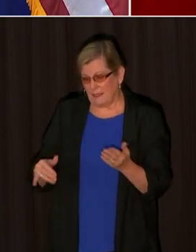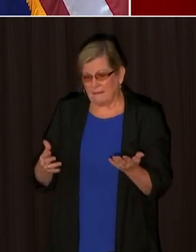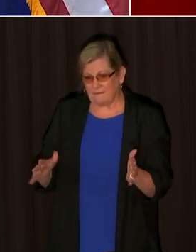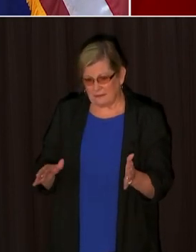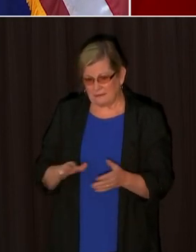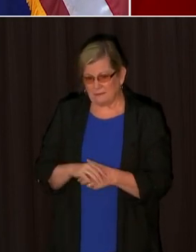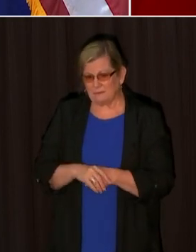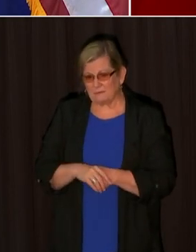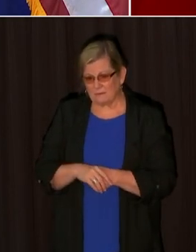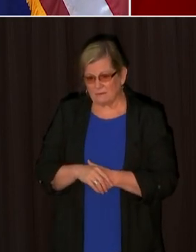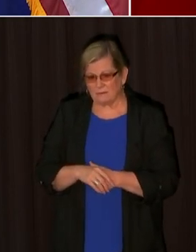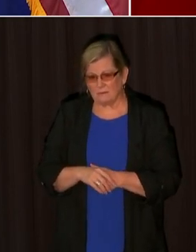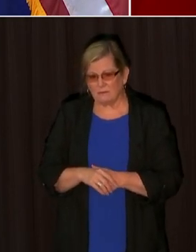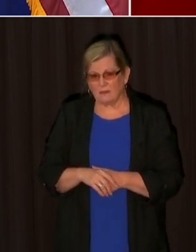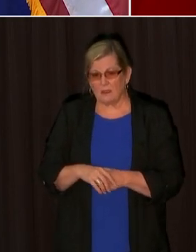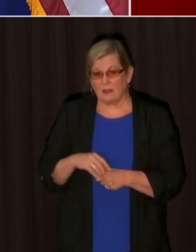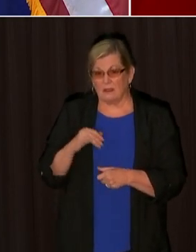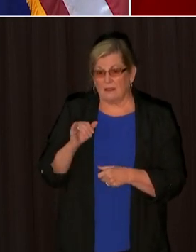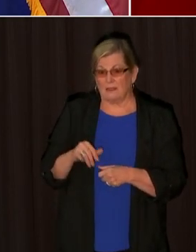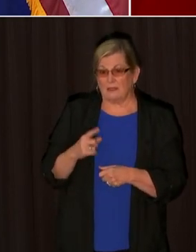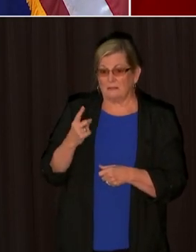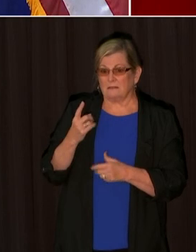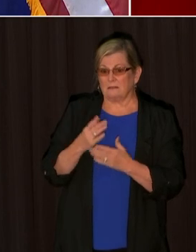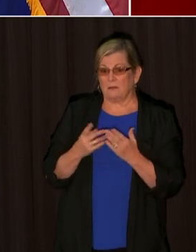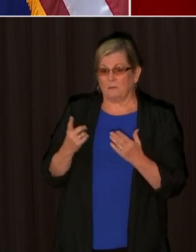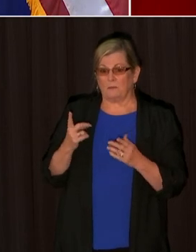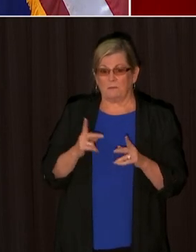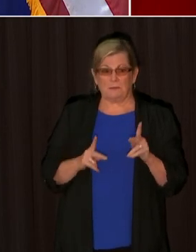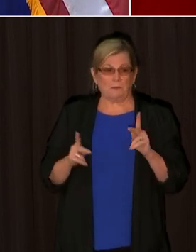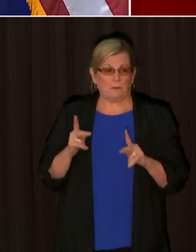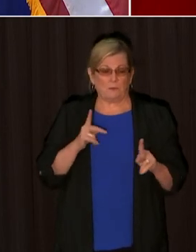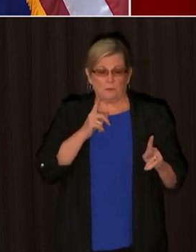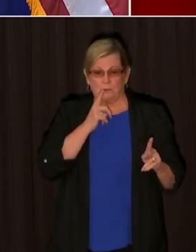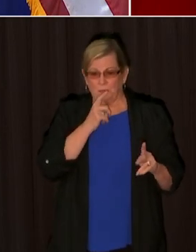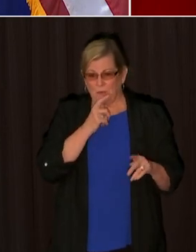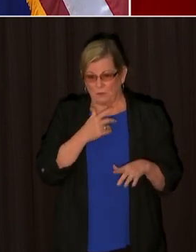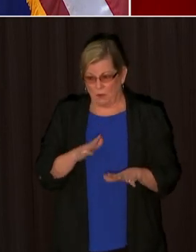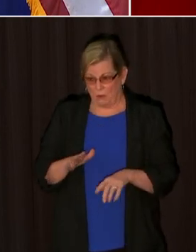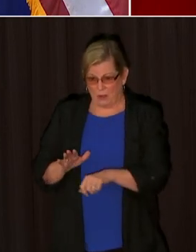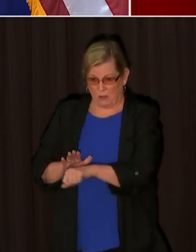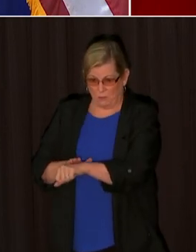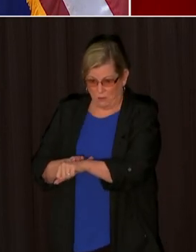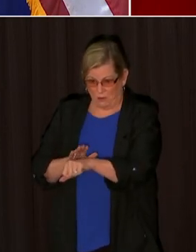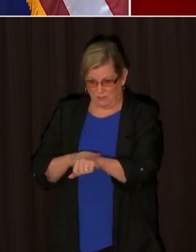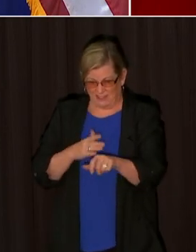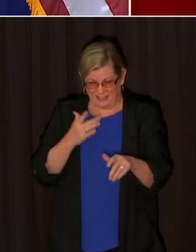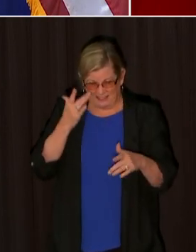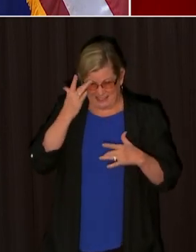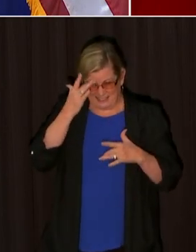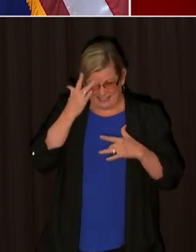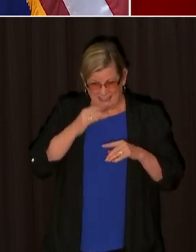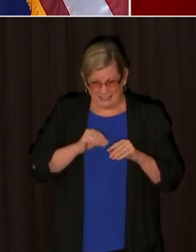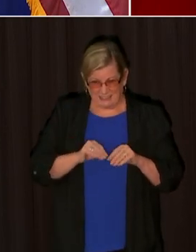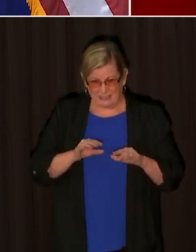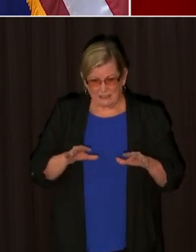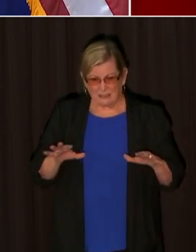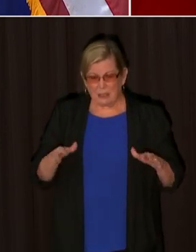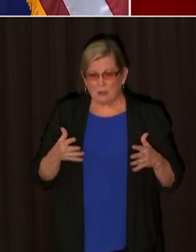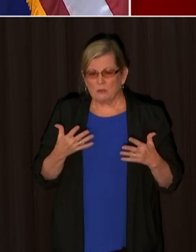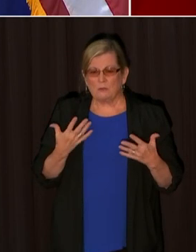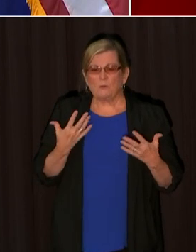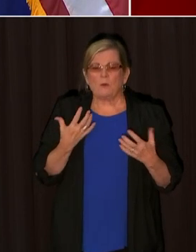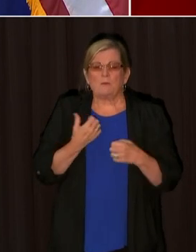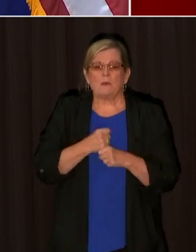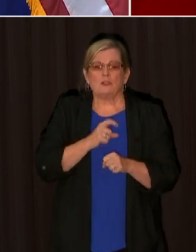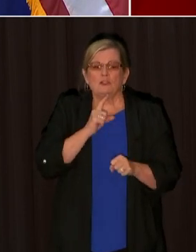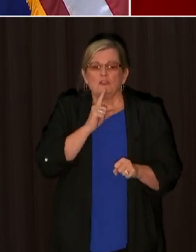also something that people warn of during pandemics, is that you want to be sure not to have epidemics arise as a